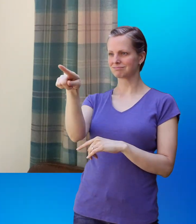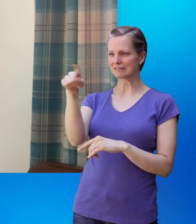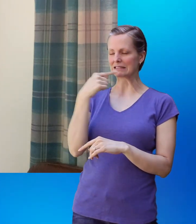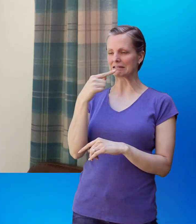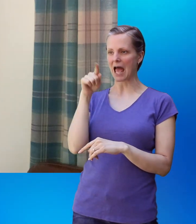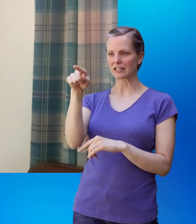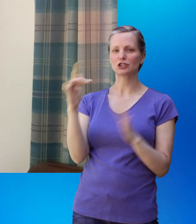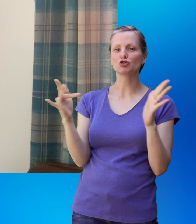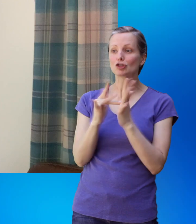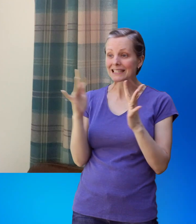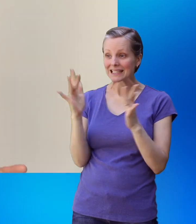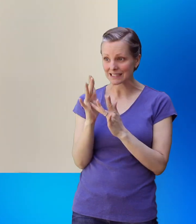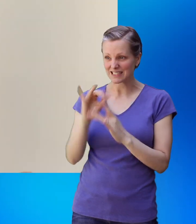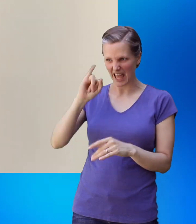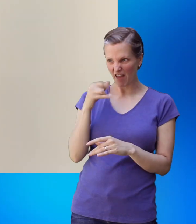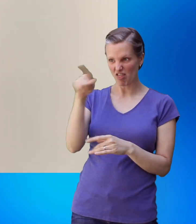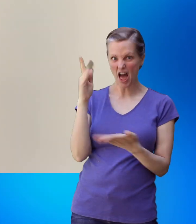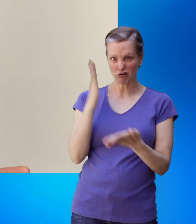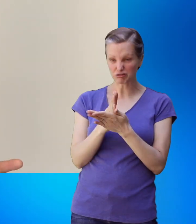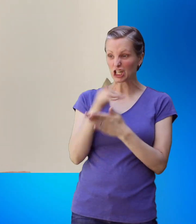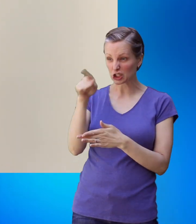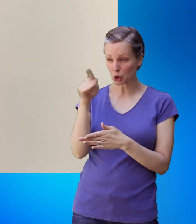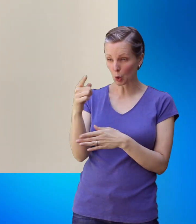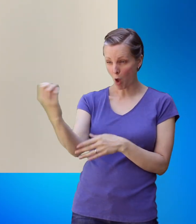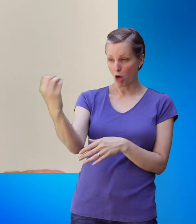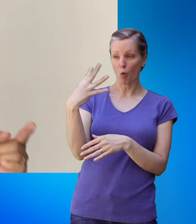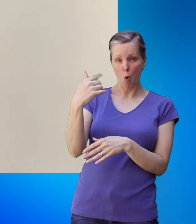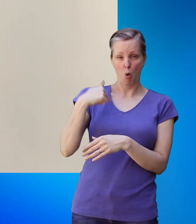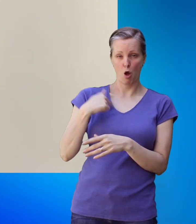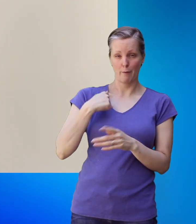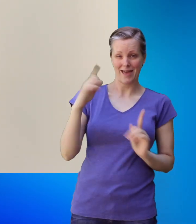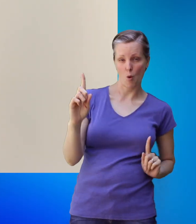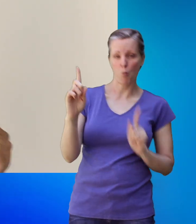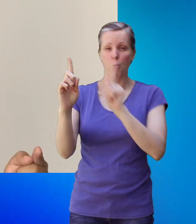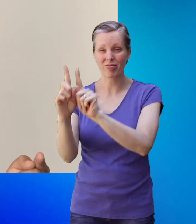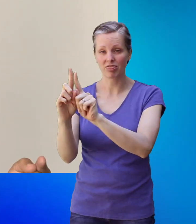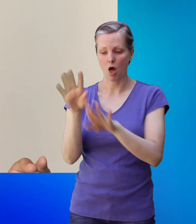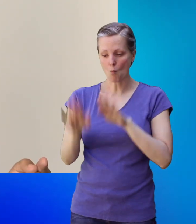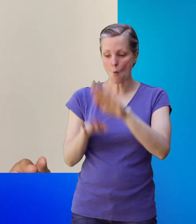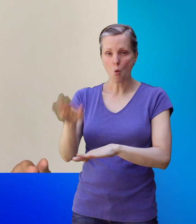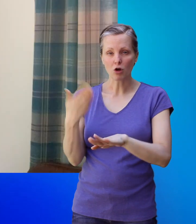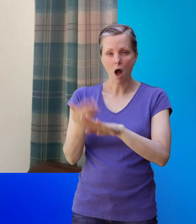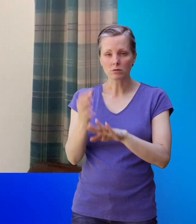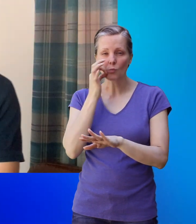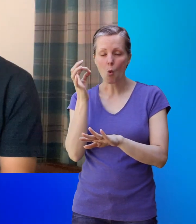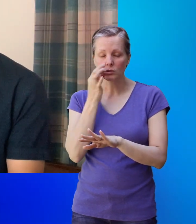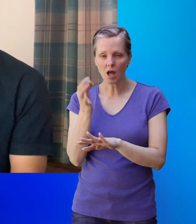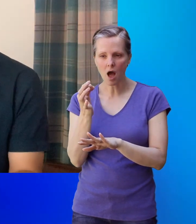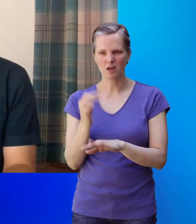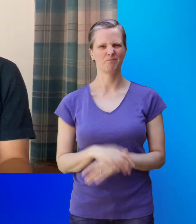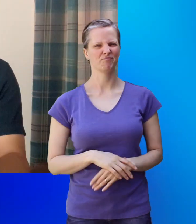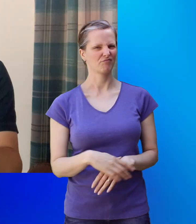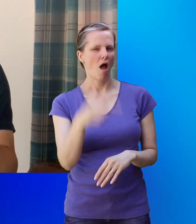from and he said, "Jesus, if that's you, call me to be with you, walking on the water." Now I don't